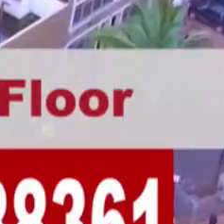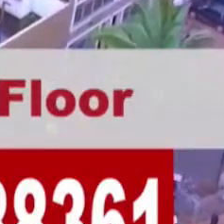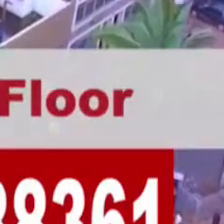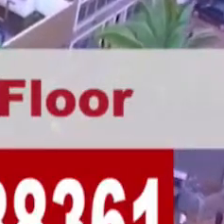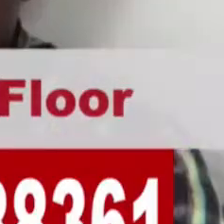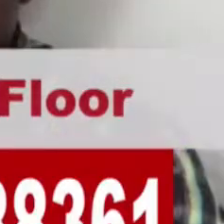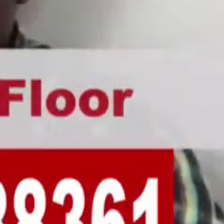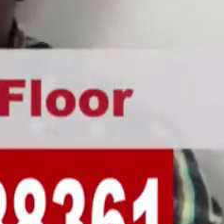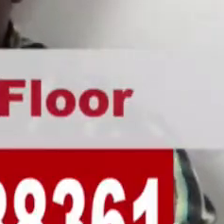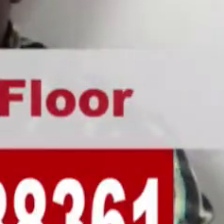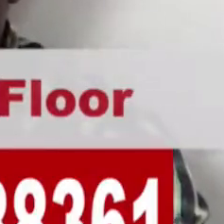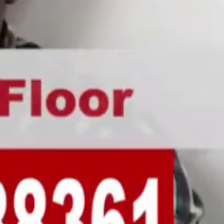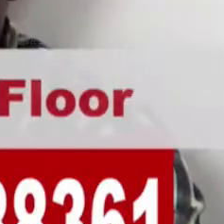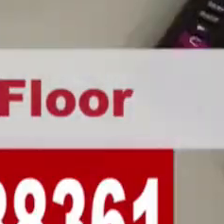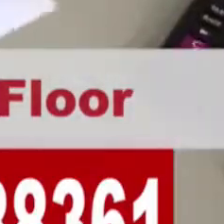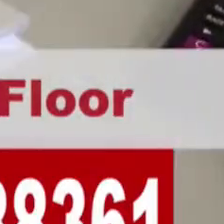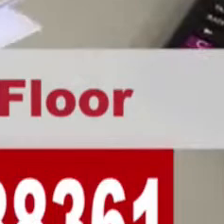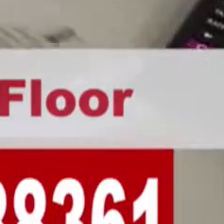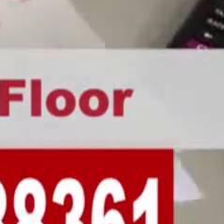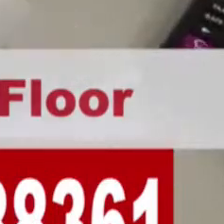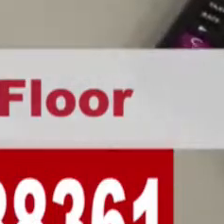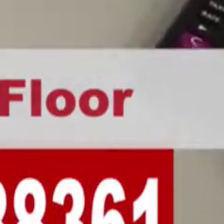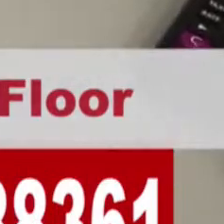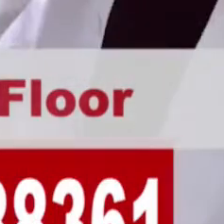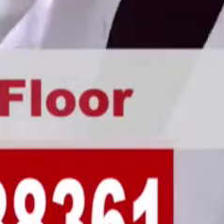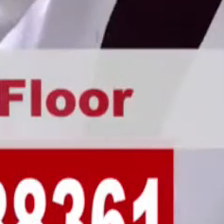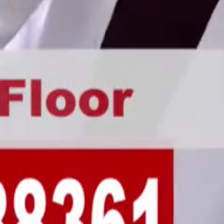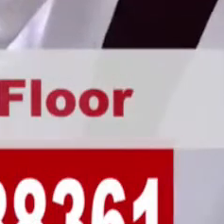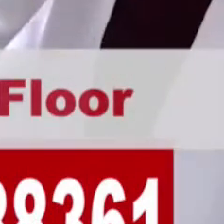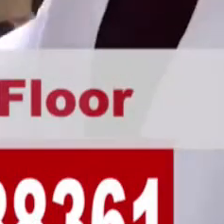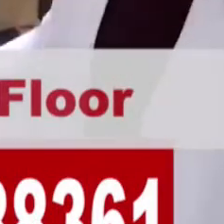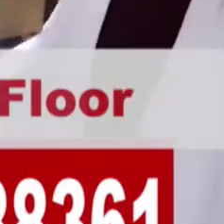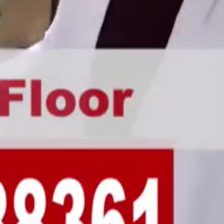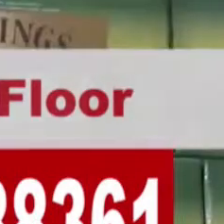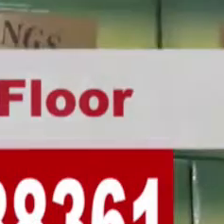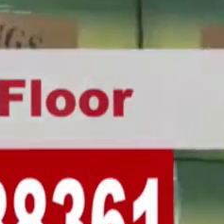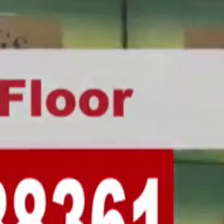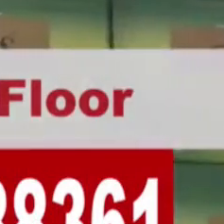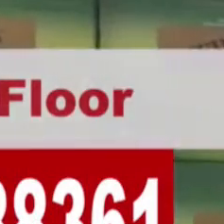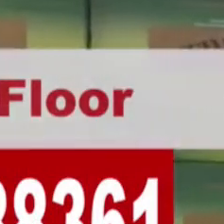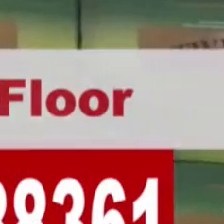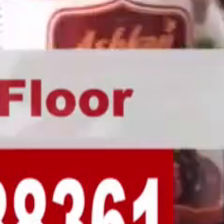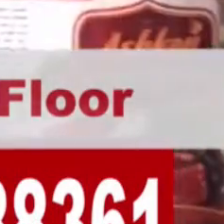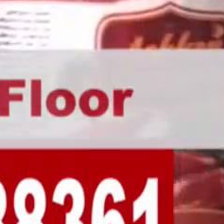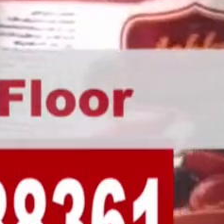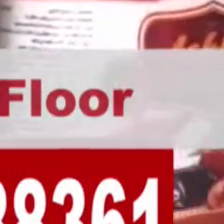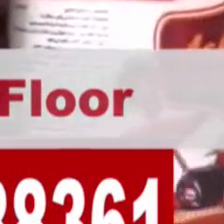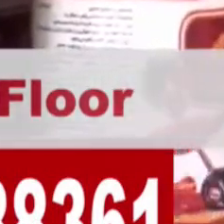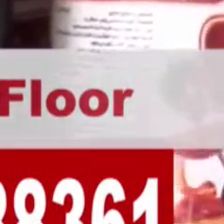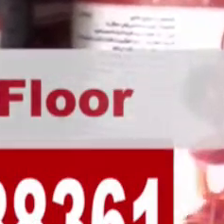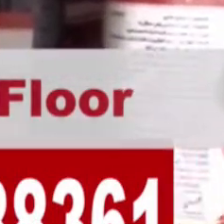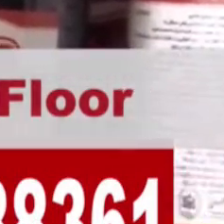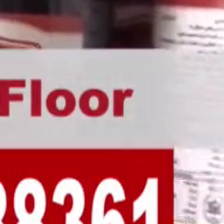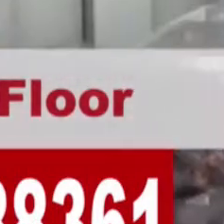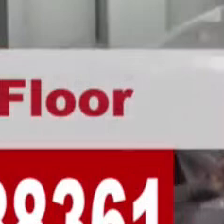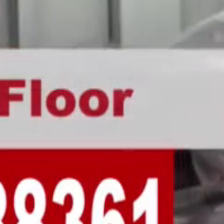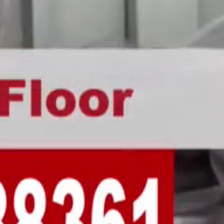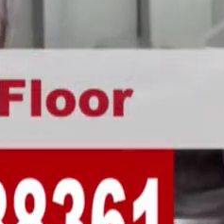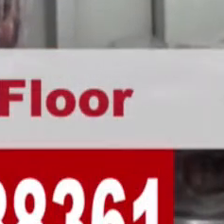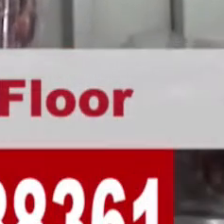head office in Kampala on Nasa Road, Conrad Plaza, second floor, or call